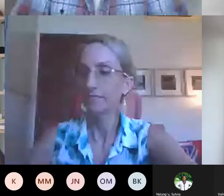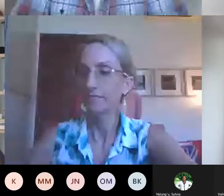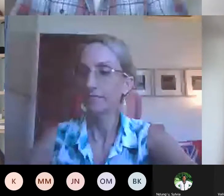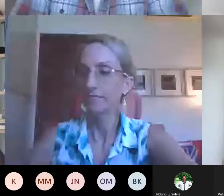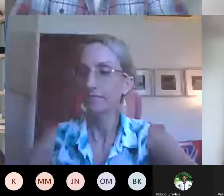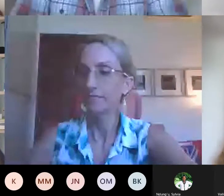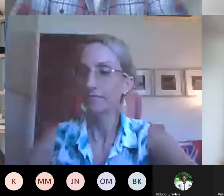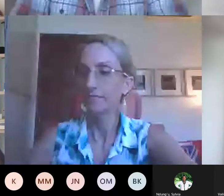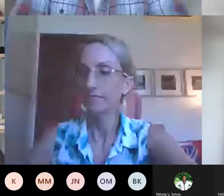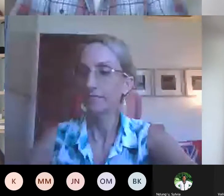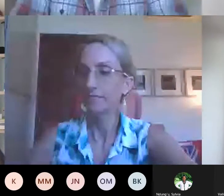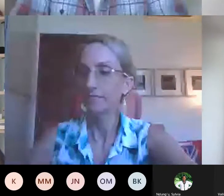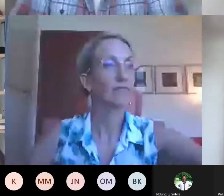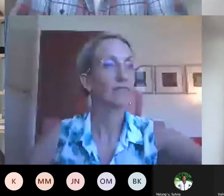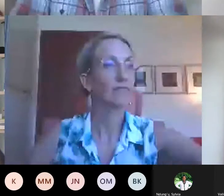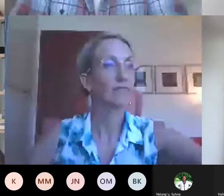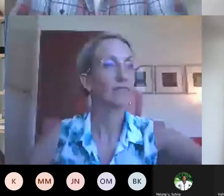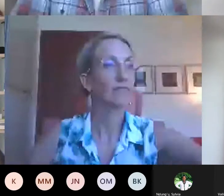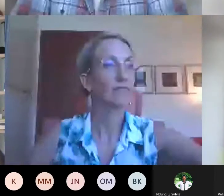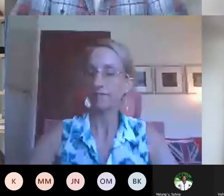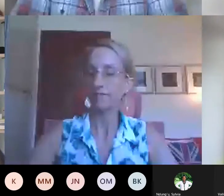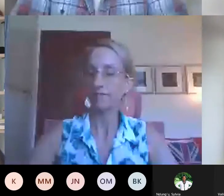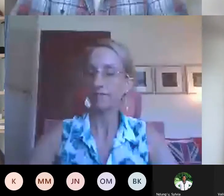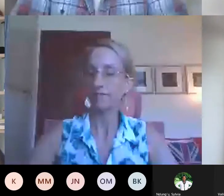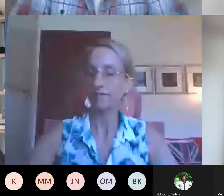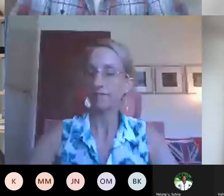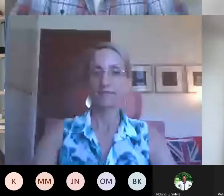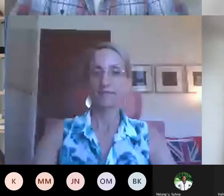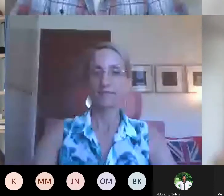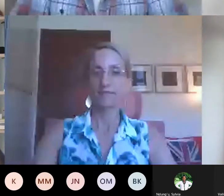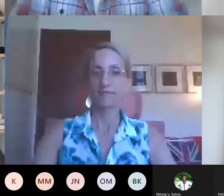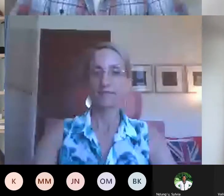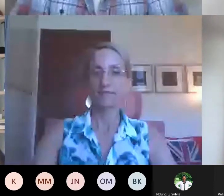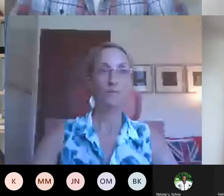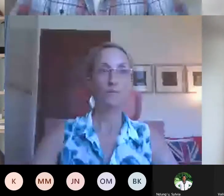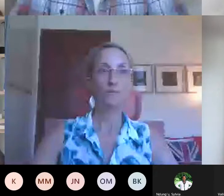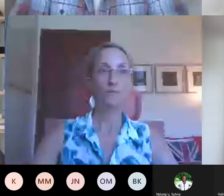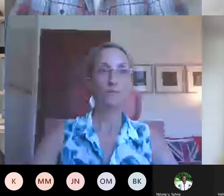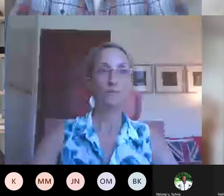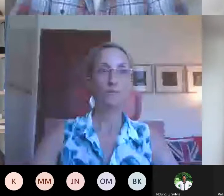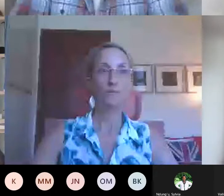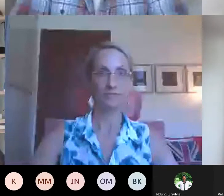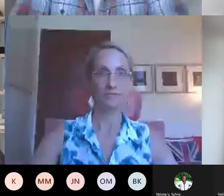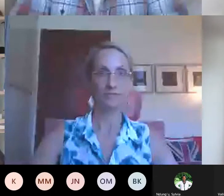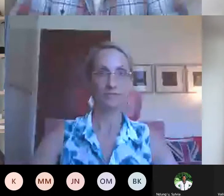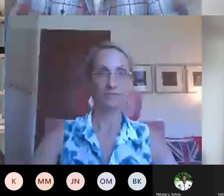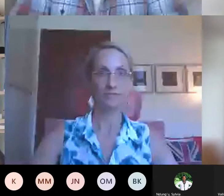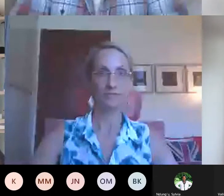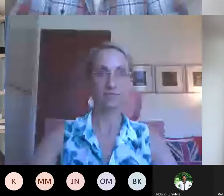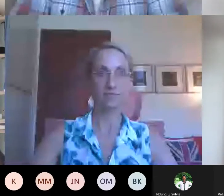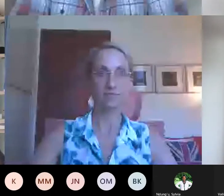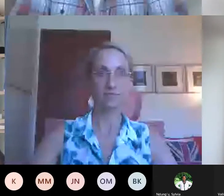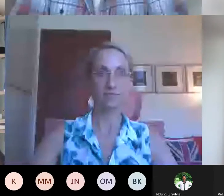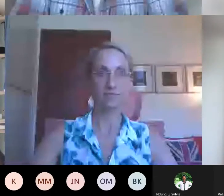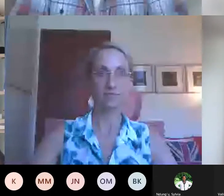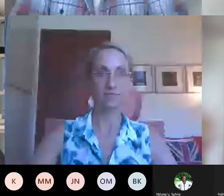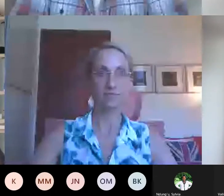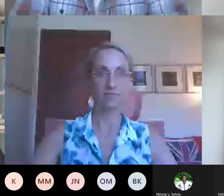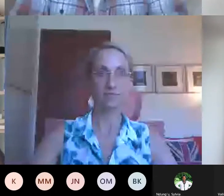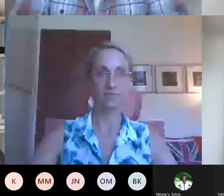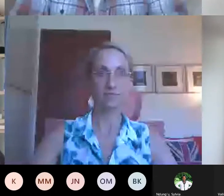and that gives you an opportunity to be part of the next 300 engineers that would currently be hired. We're also hosting a Build Tech Career